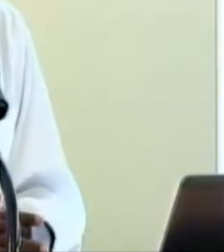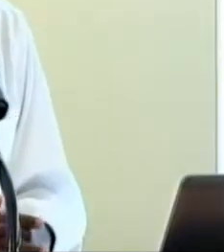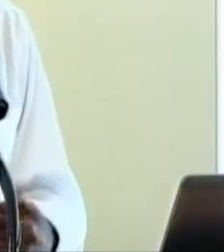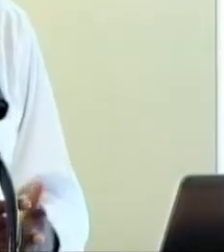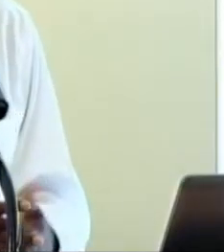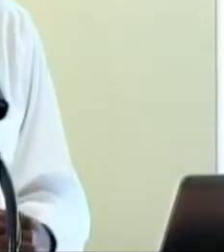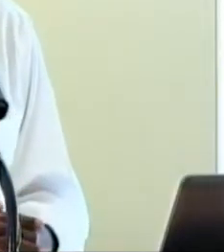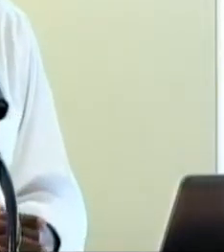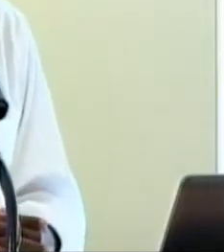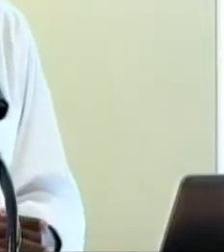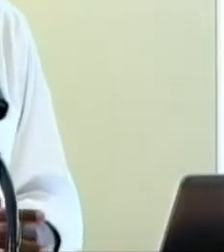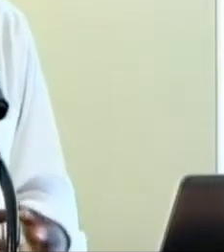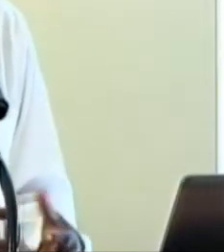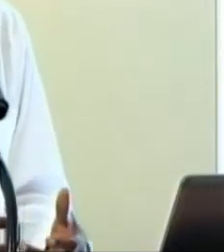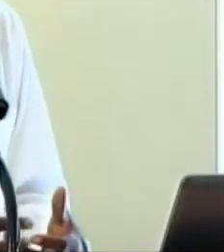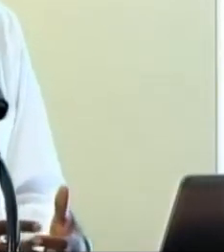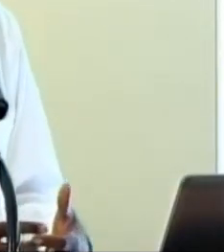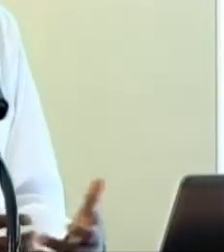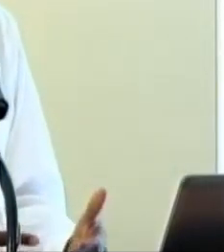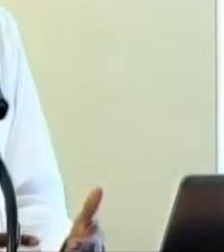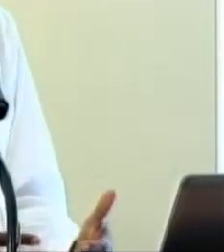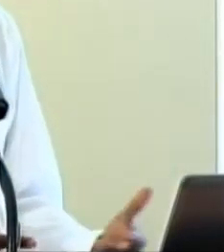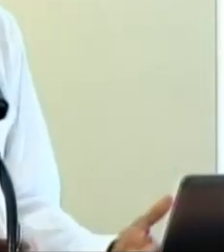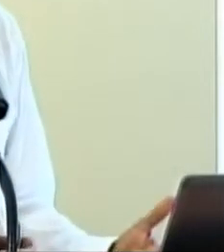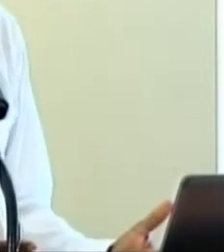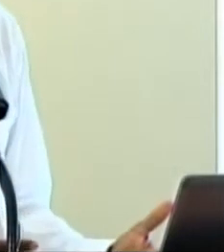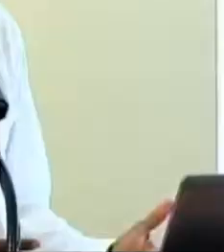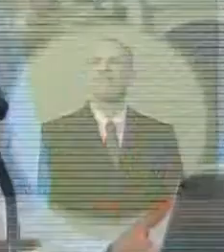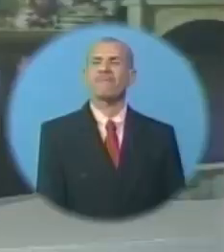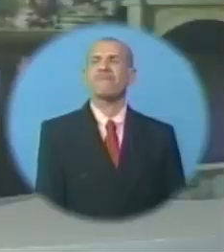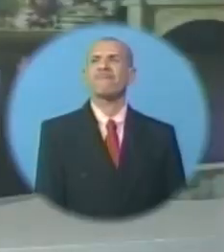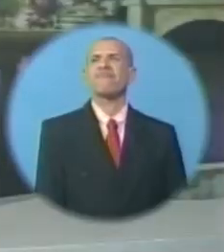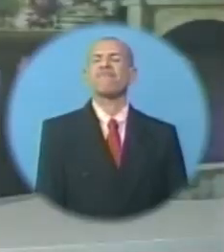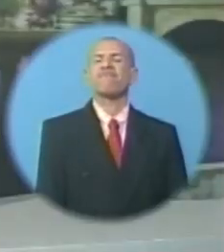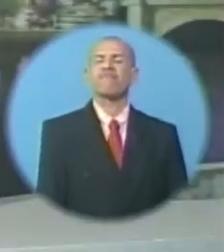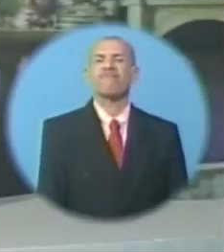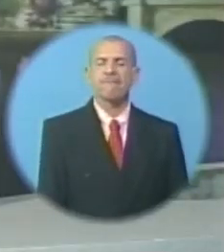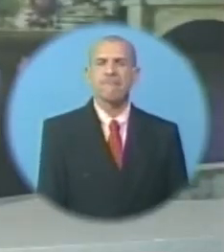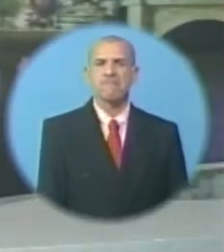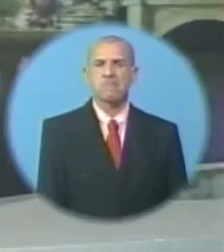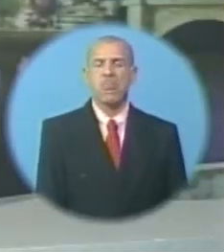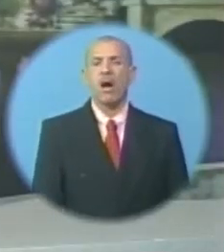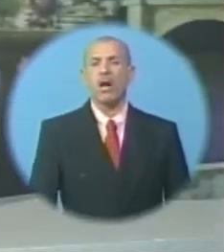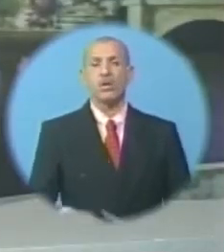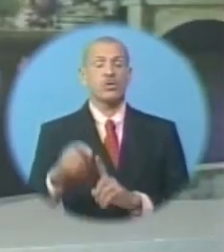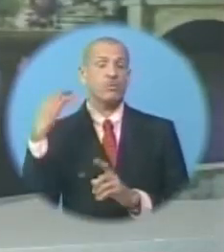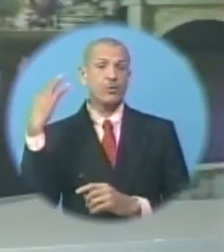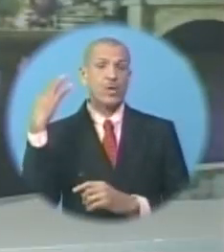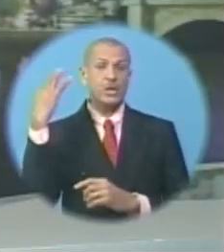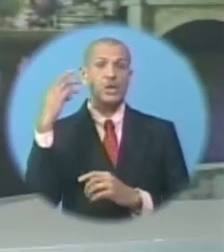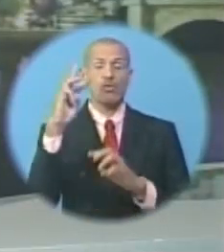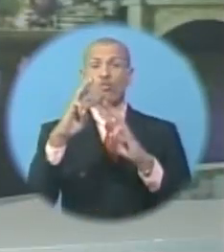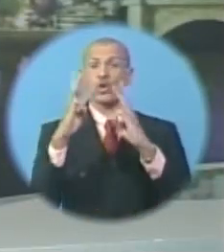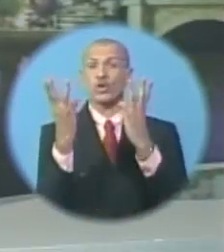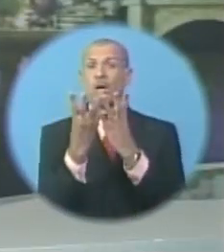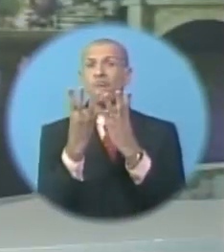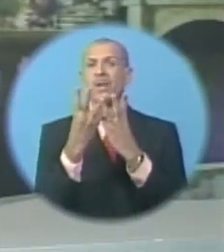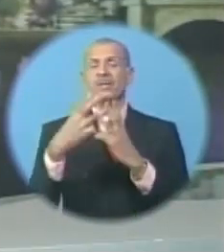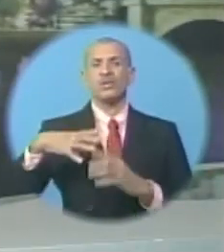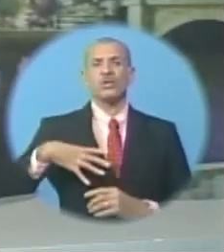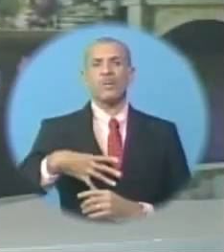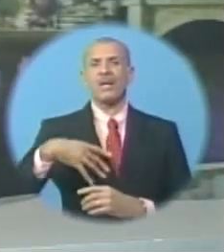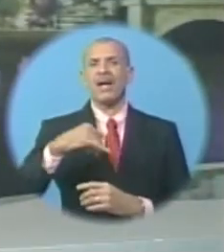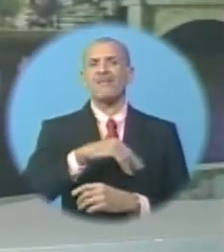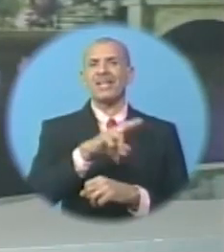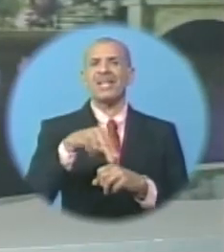or a cityscape should be doing as a matter of course. Well, also addressing the workshop was Chairman of the National